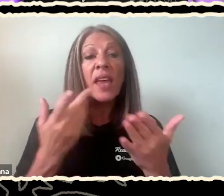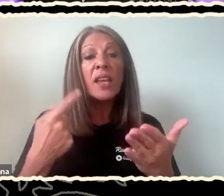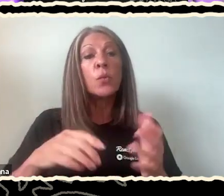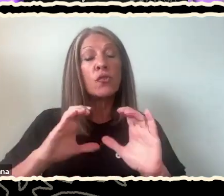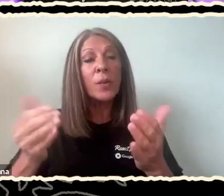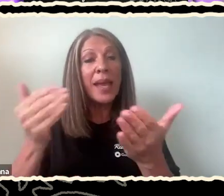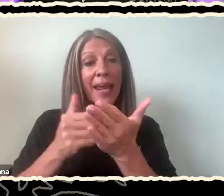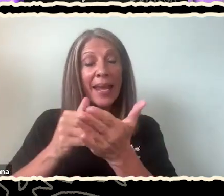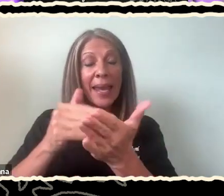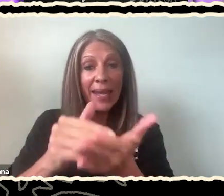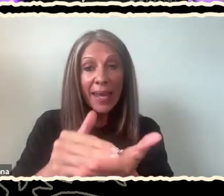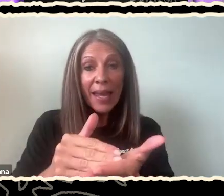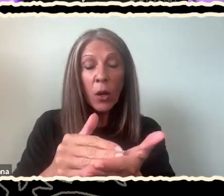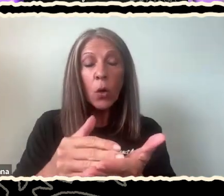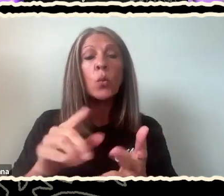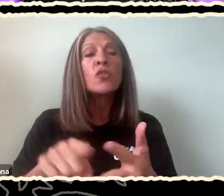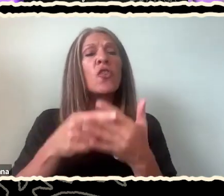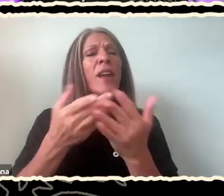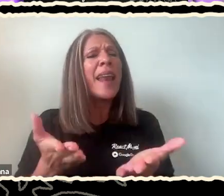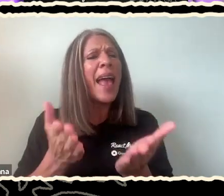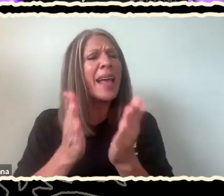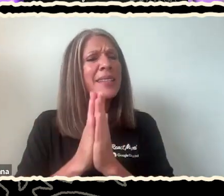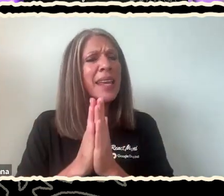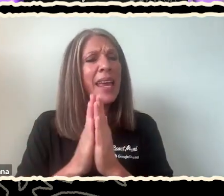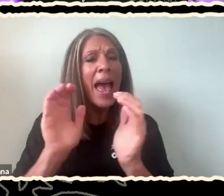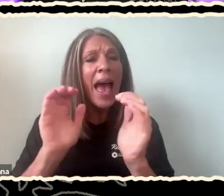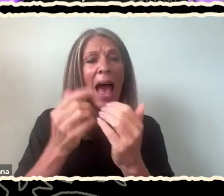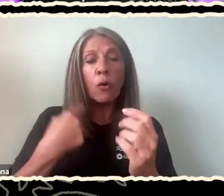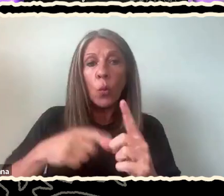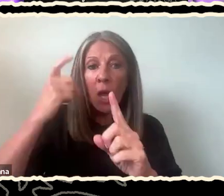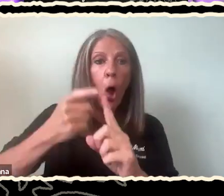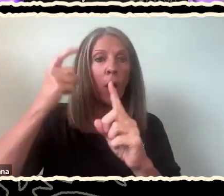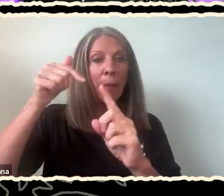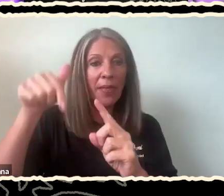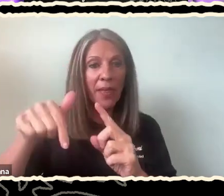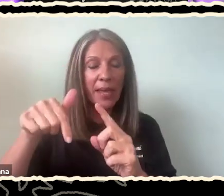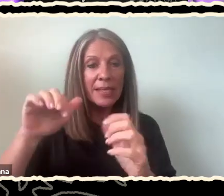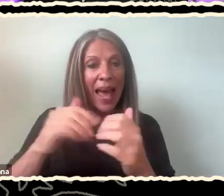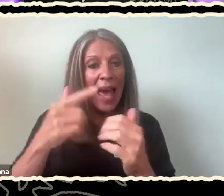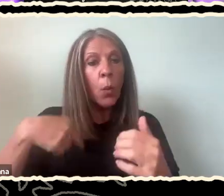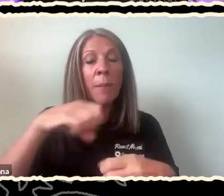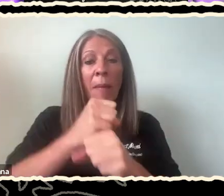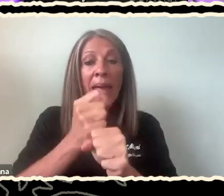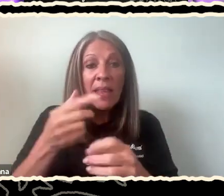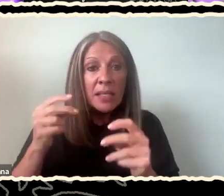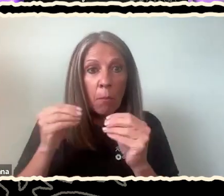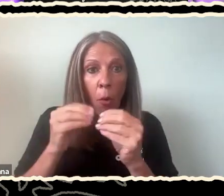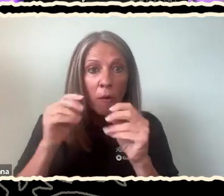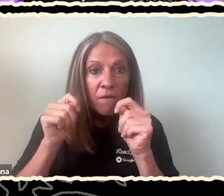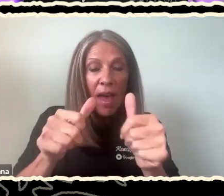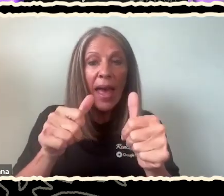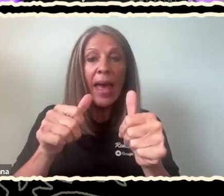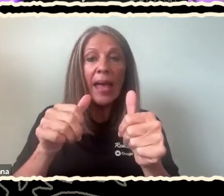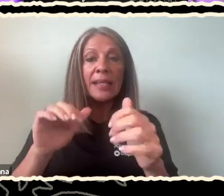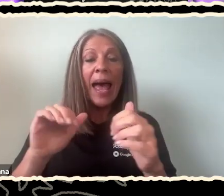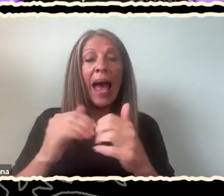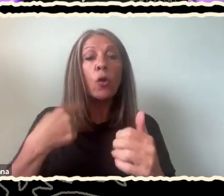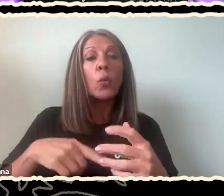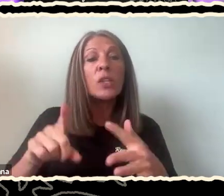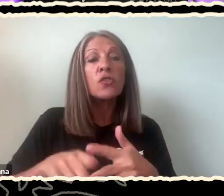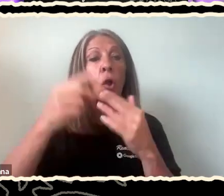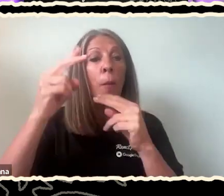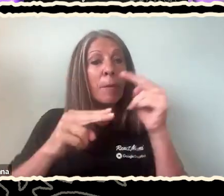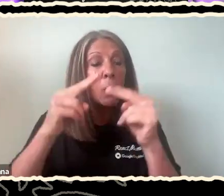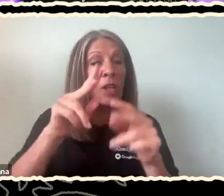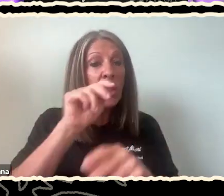over again. So we started asking ourselves, like, how do we automate this? Like, how do we make this faster? How could we start building the